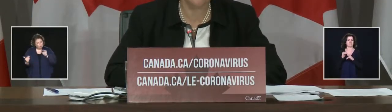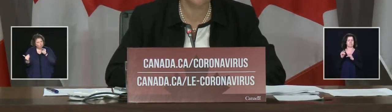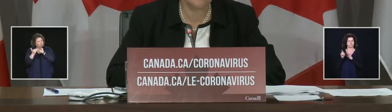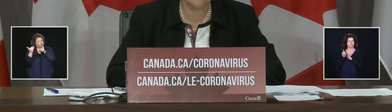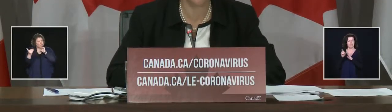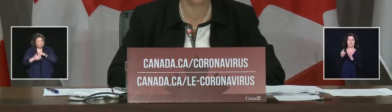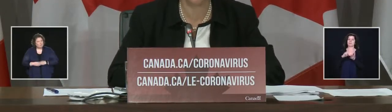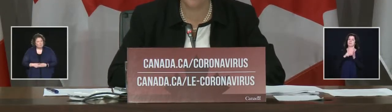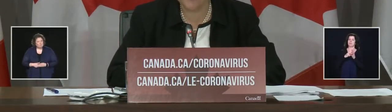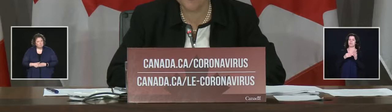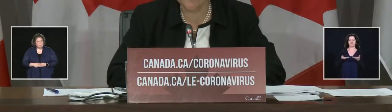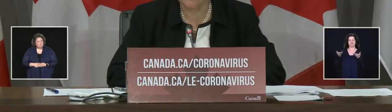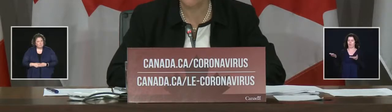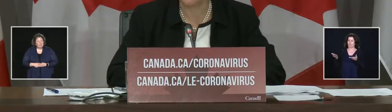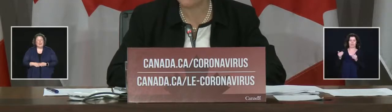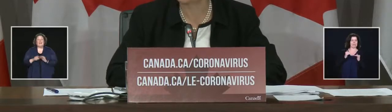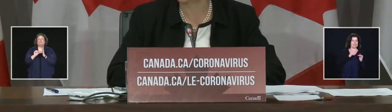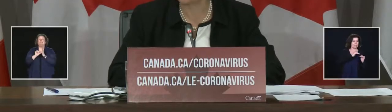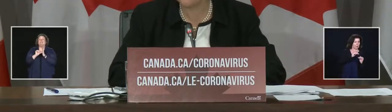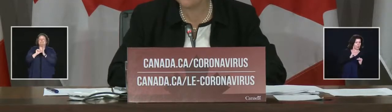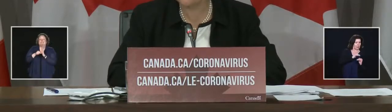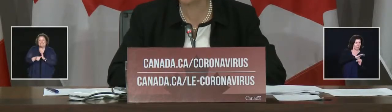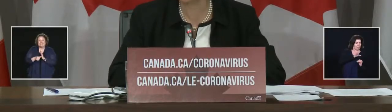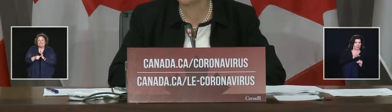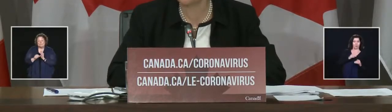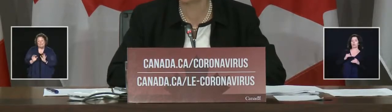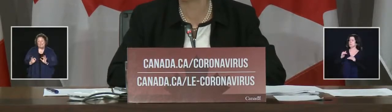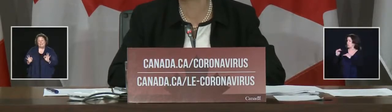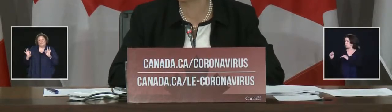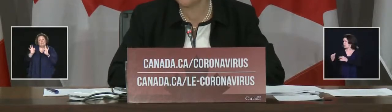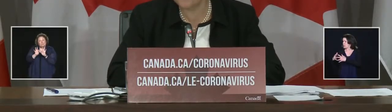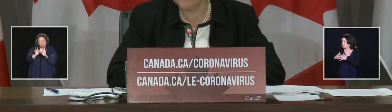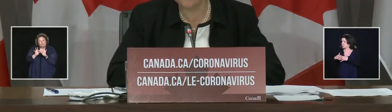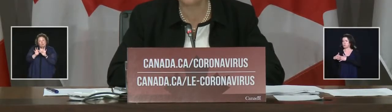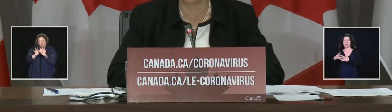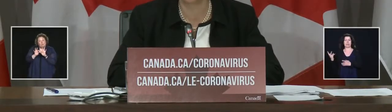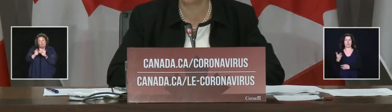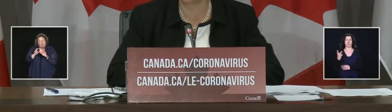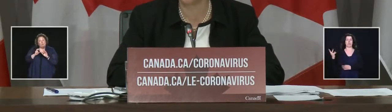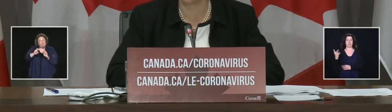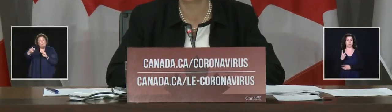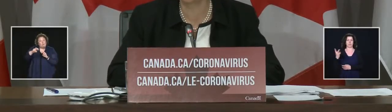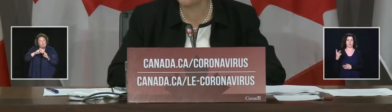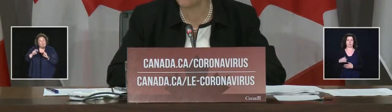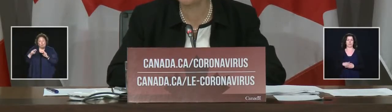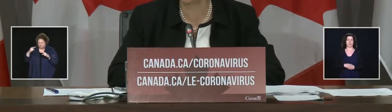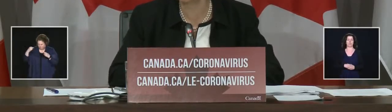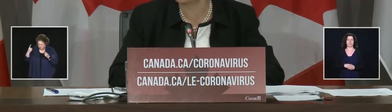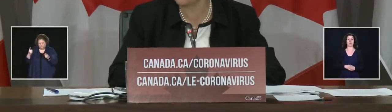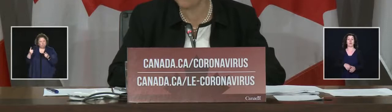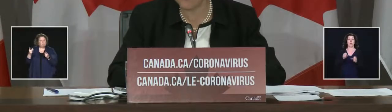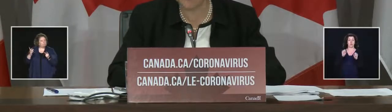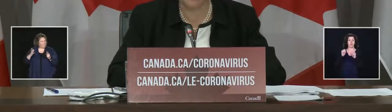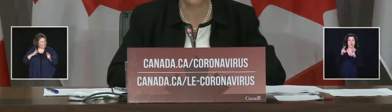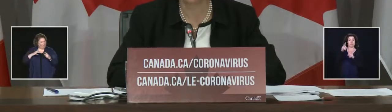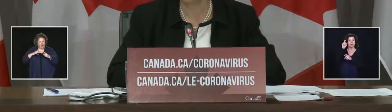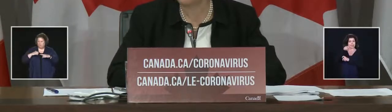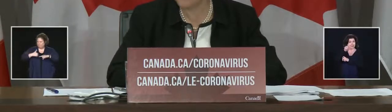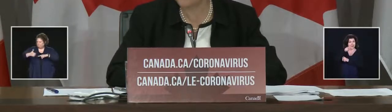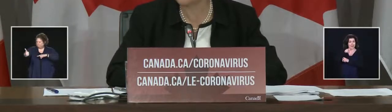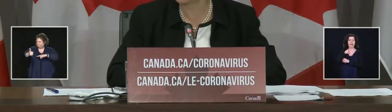important, essential travel has continued and continues. And as we are reopening our